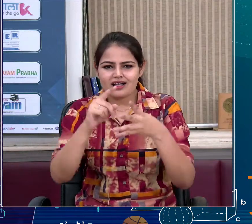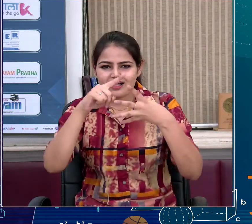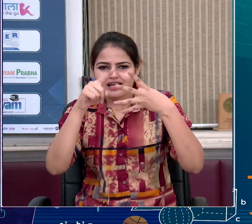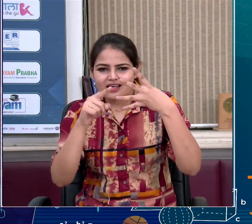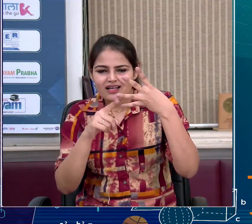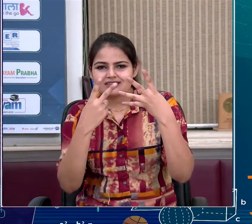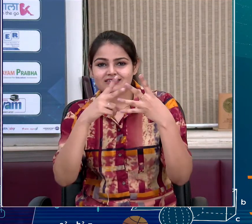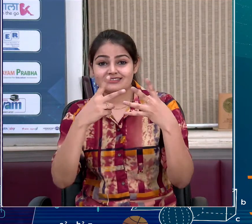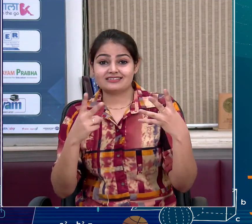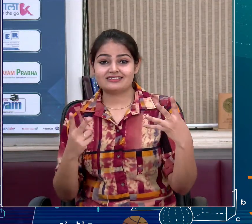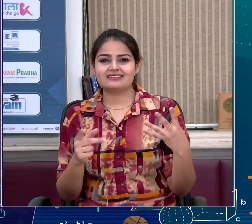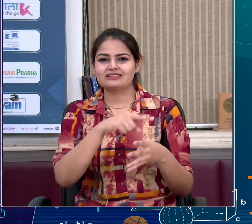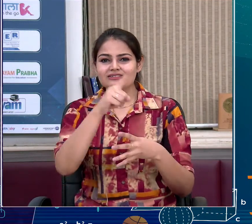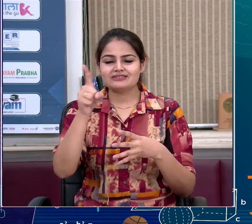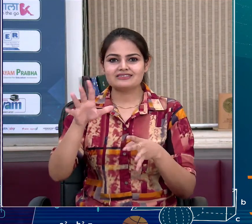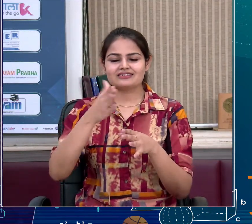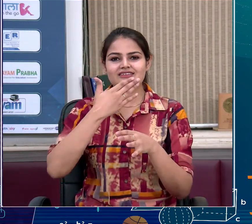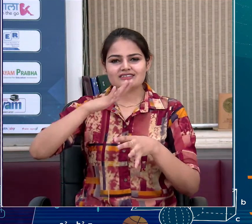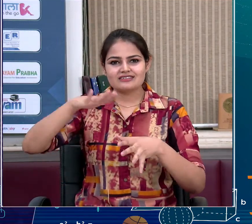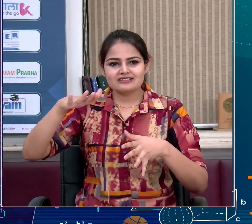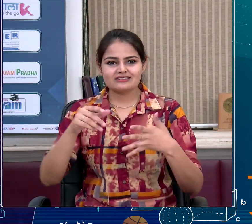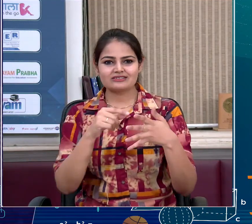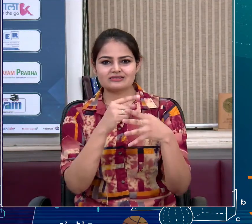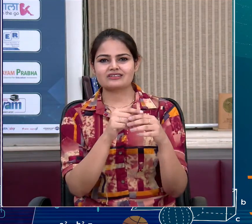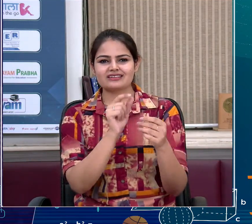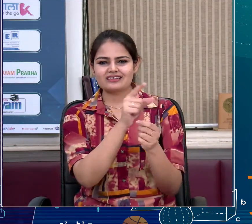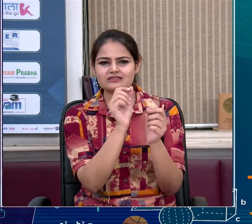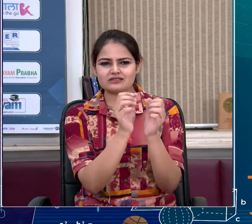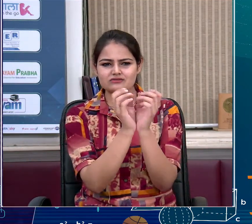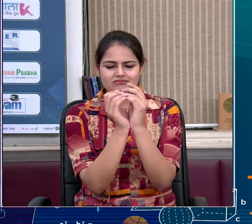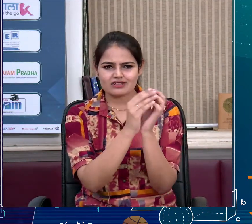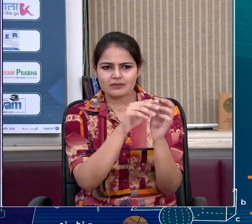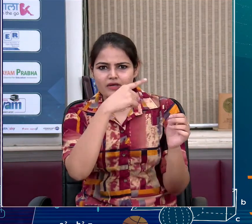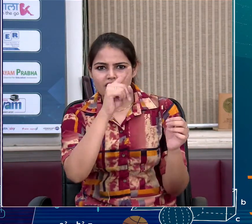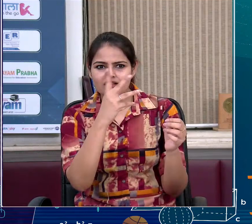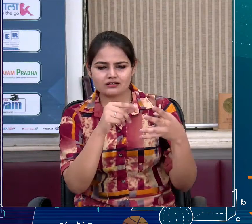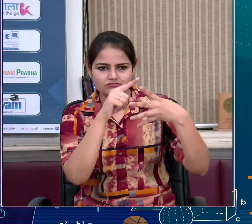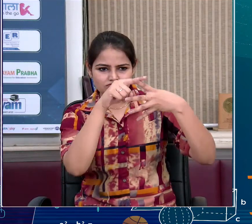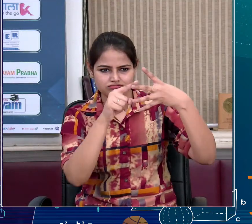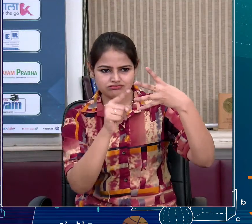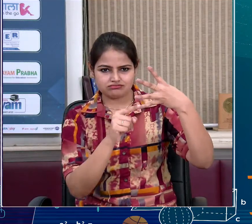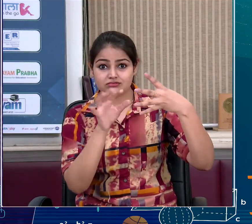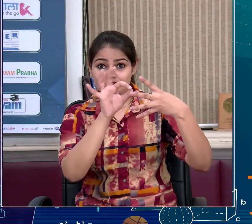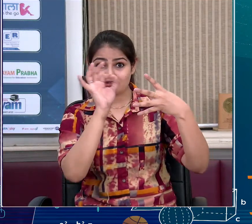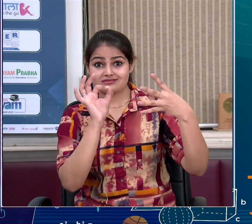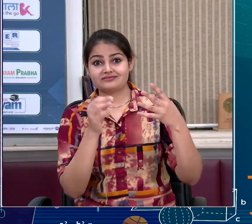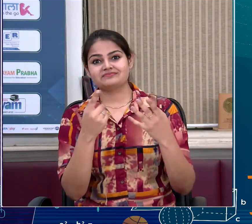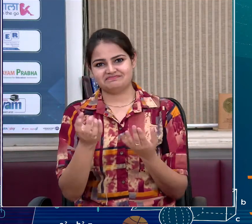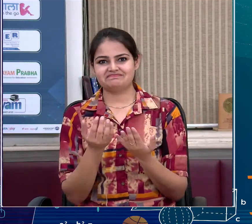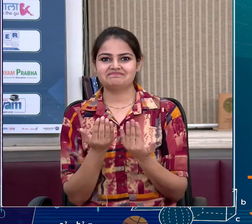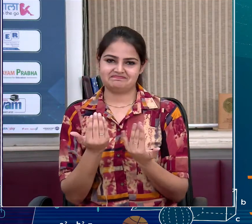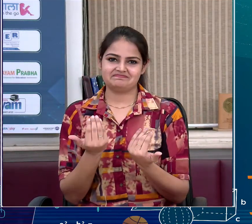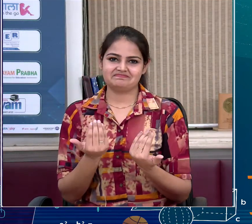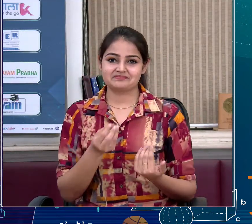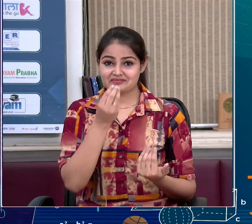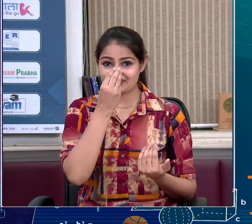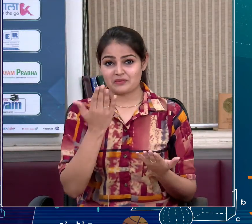to identify, which is the right spelling. So these are few strategies, differential strategies you can,